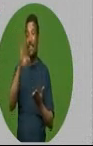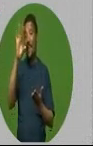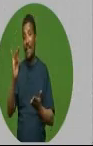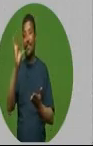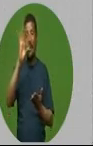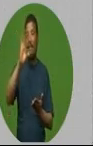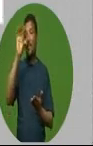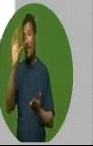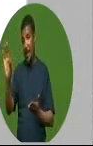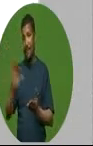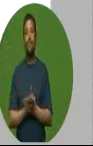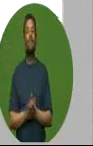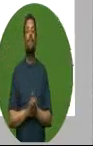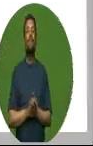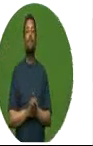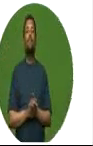1998-99.